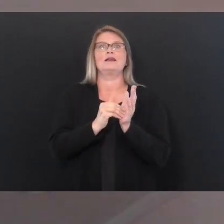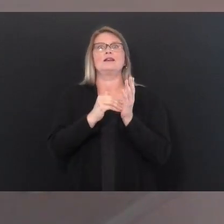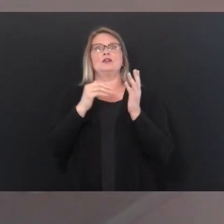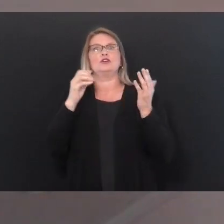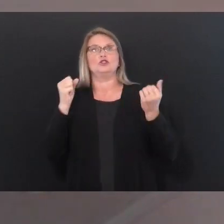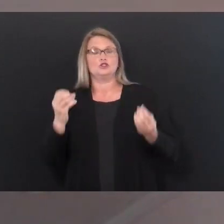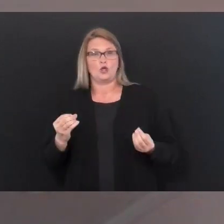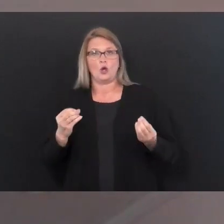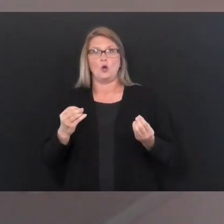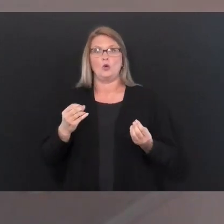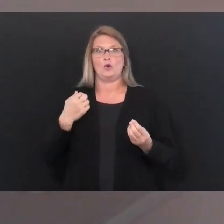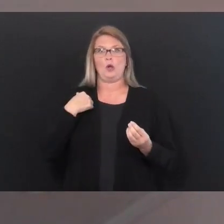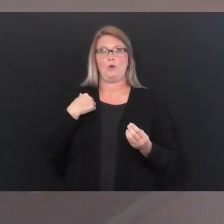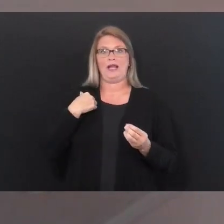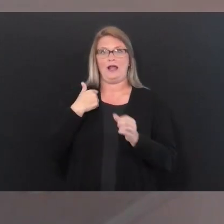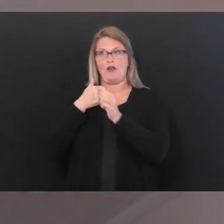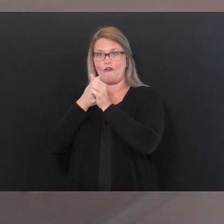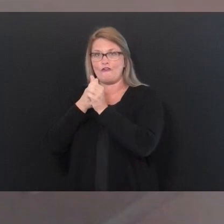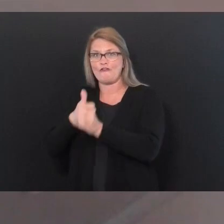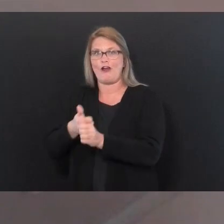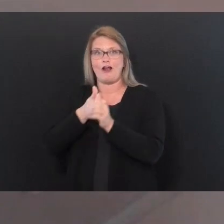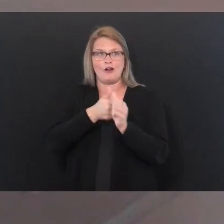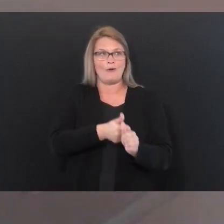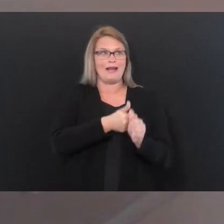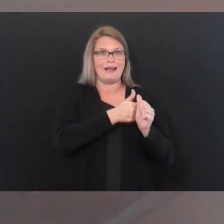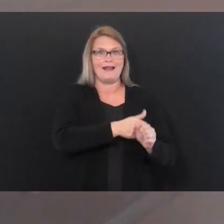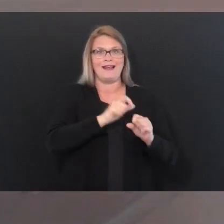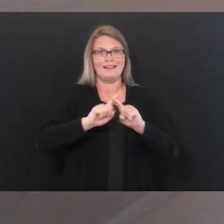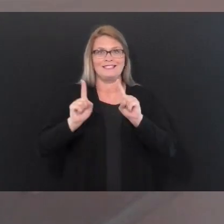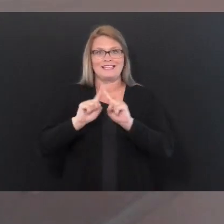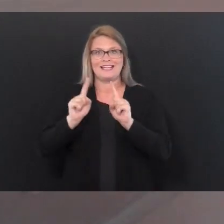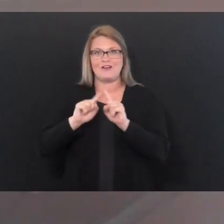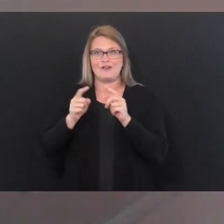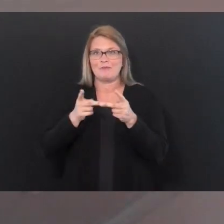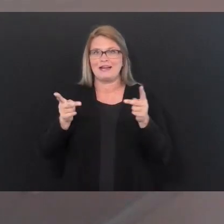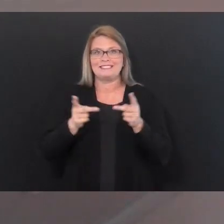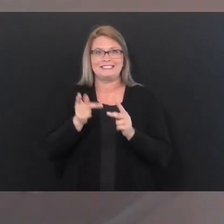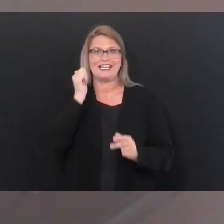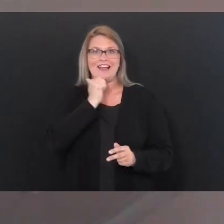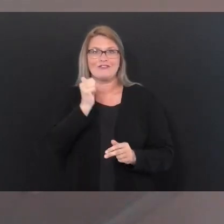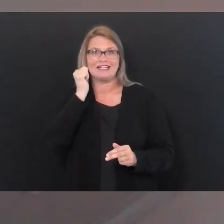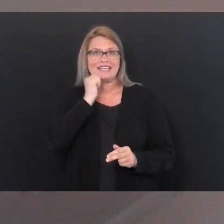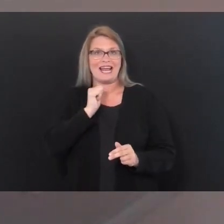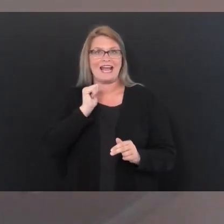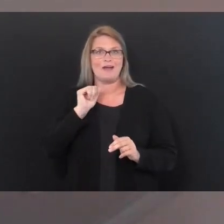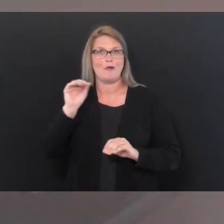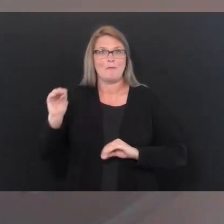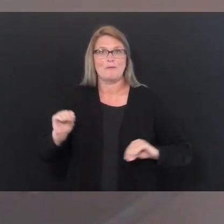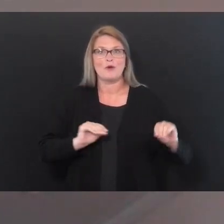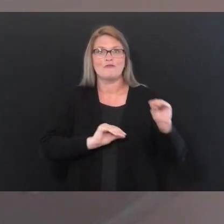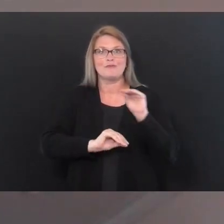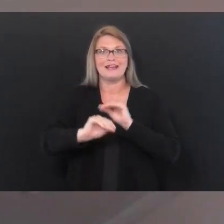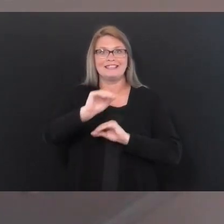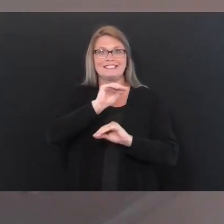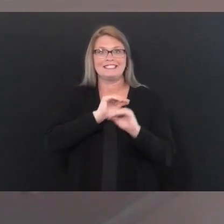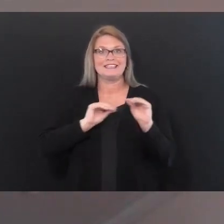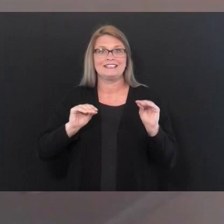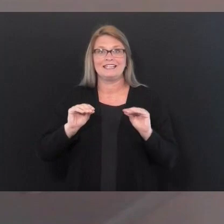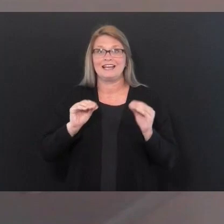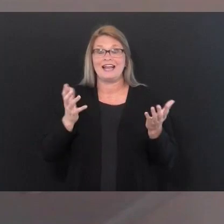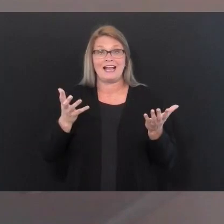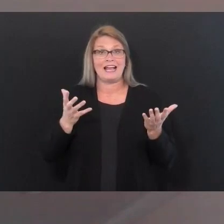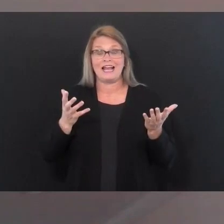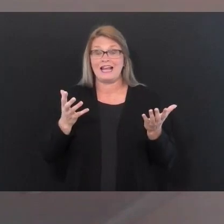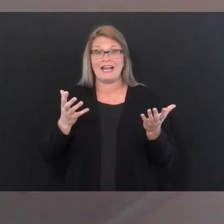lanes, and if you look at elevators and buildings, the day-to-day, moment-to-moment, they operate fine with high efficiency